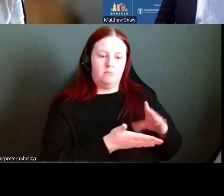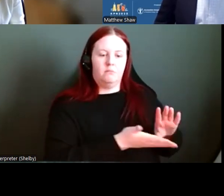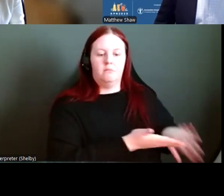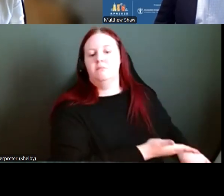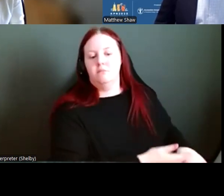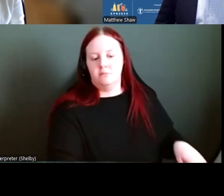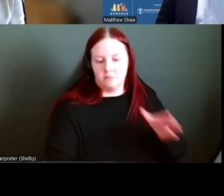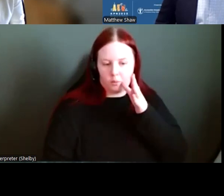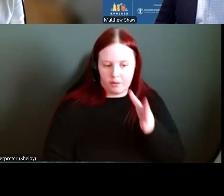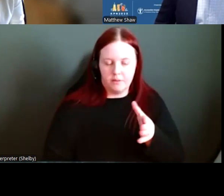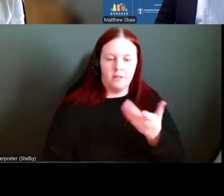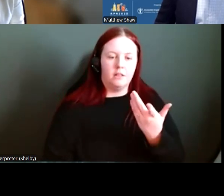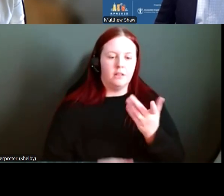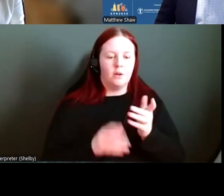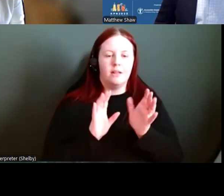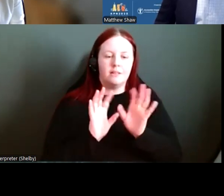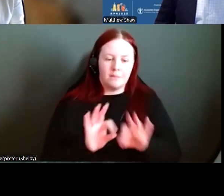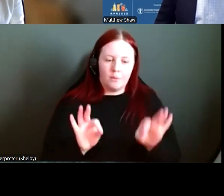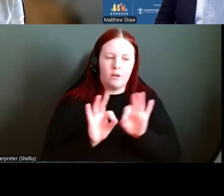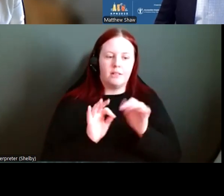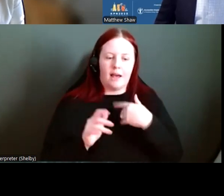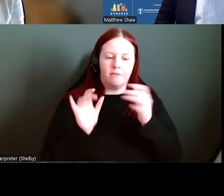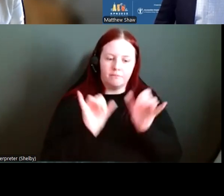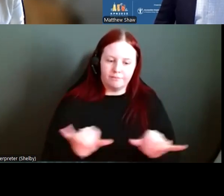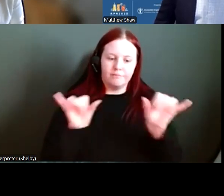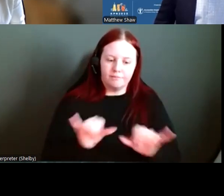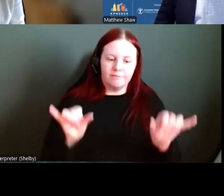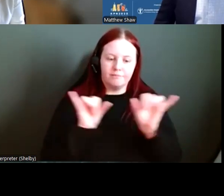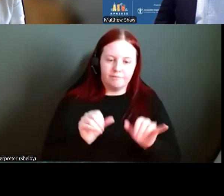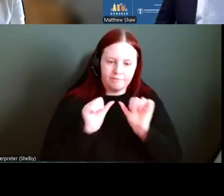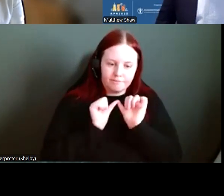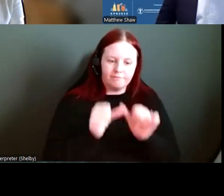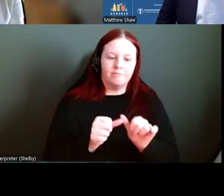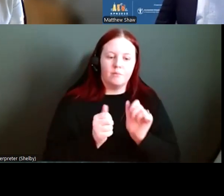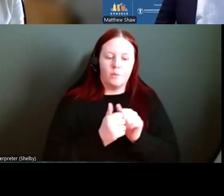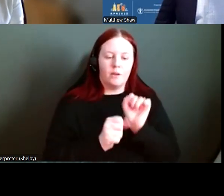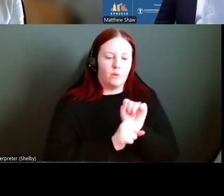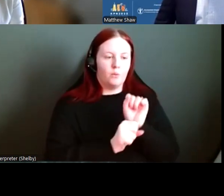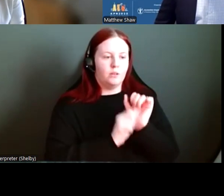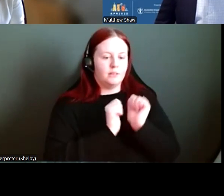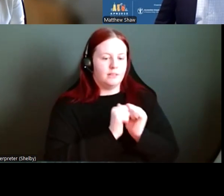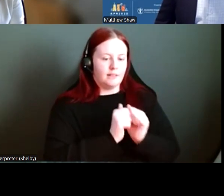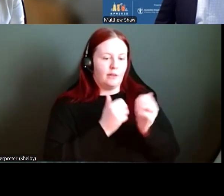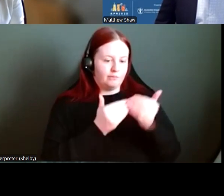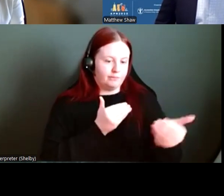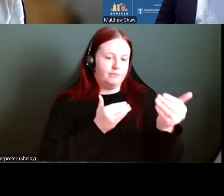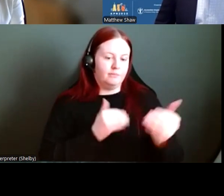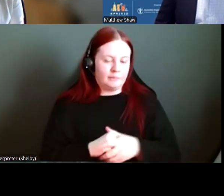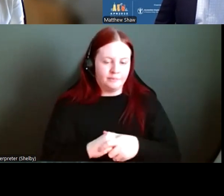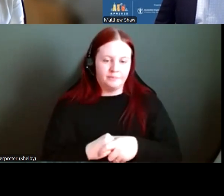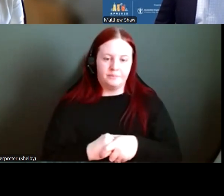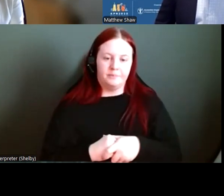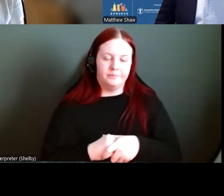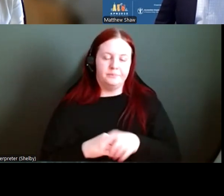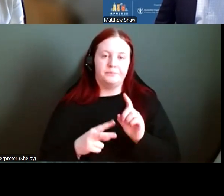has to be some consistency with that collaboration over time. Another